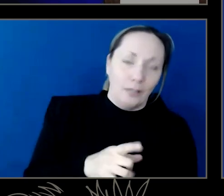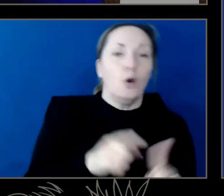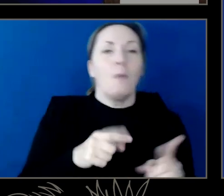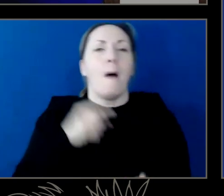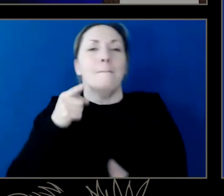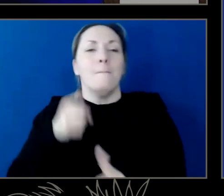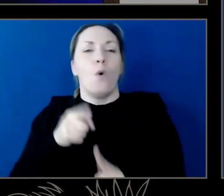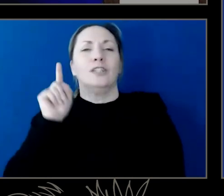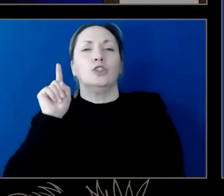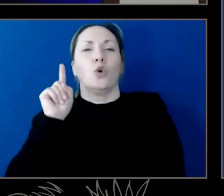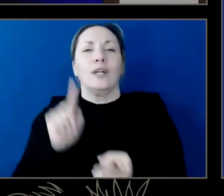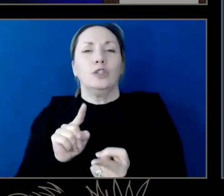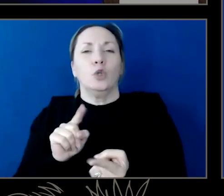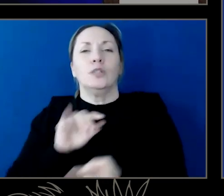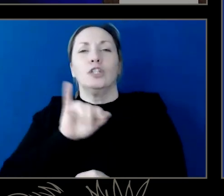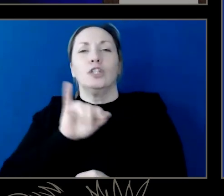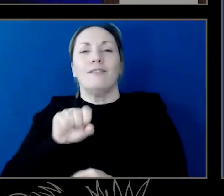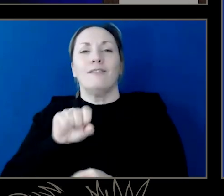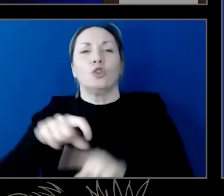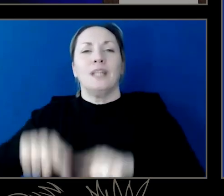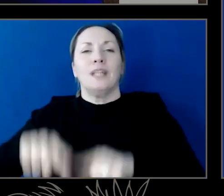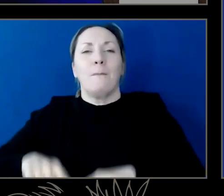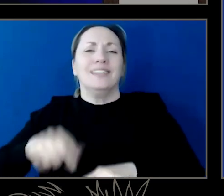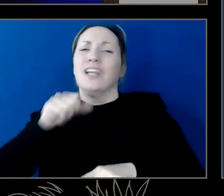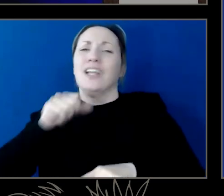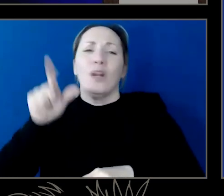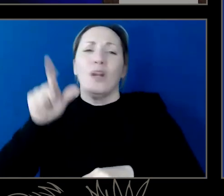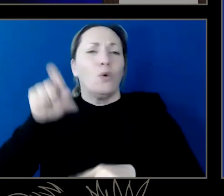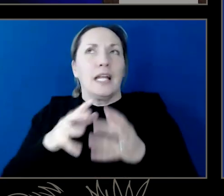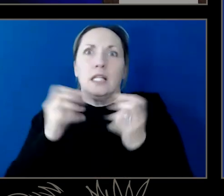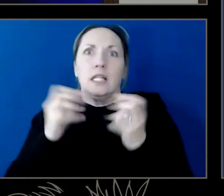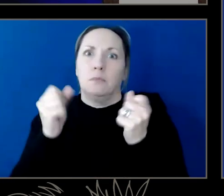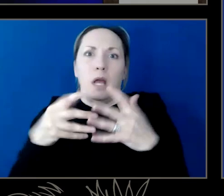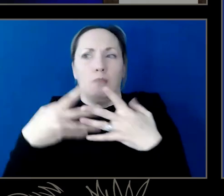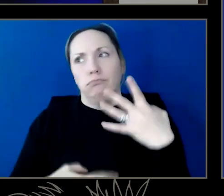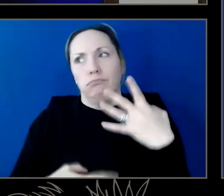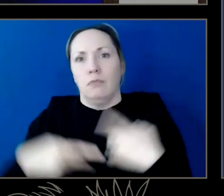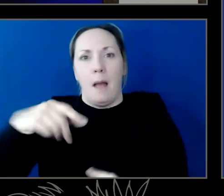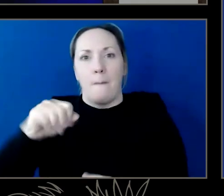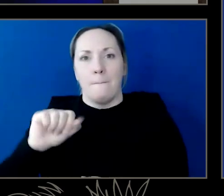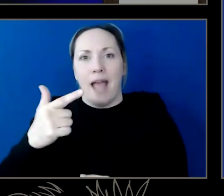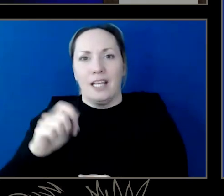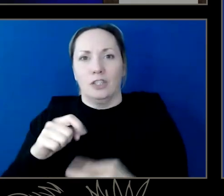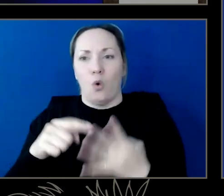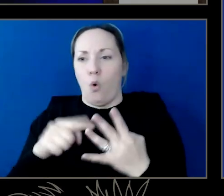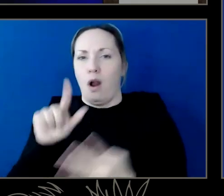reduce JavaScript dependencies in that we do not need as many packages or libraries as we think